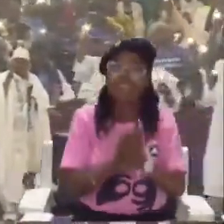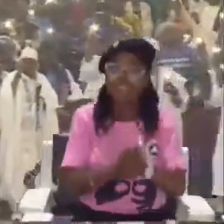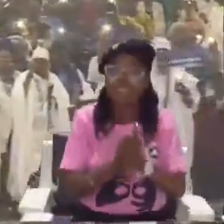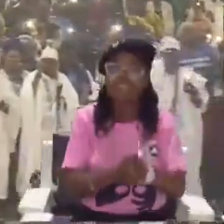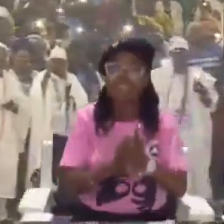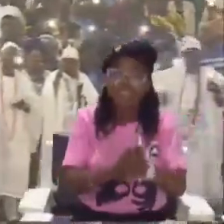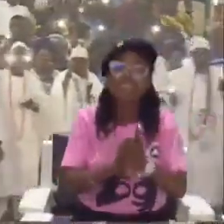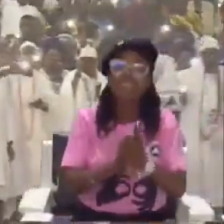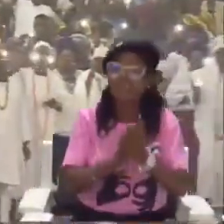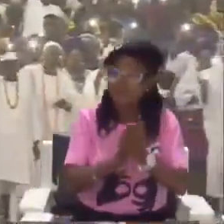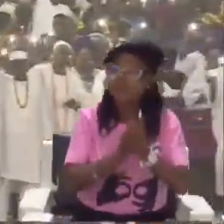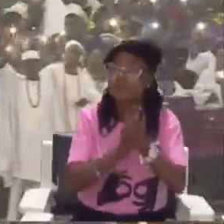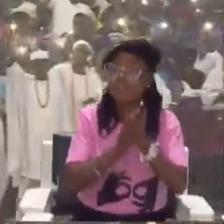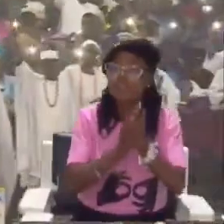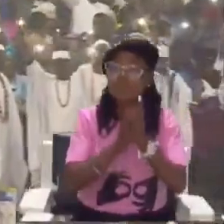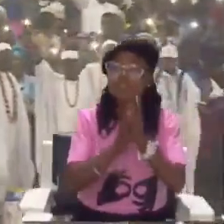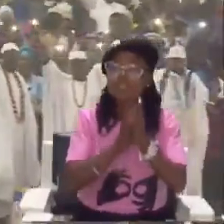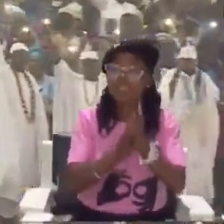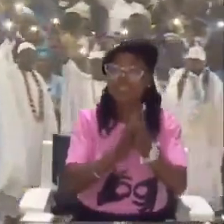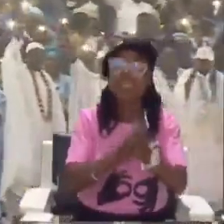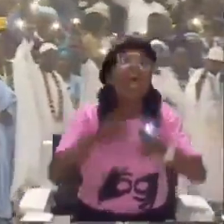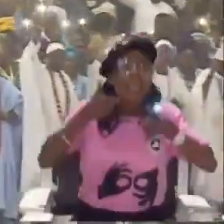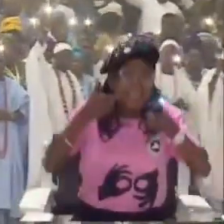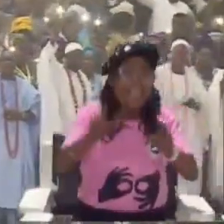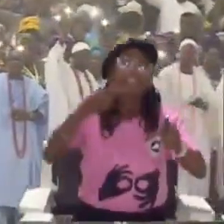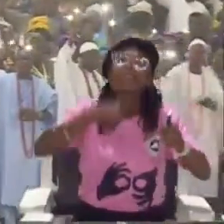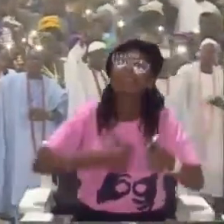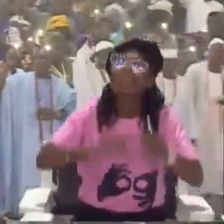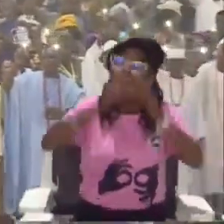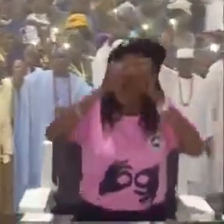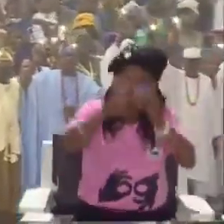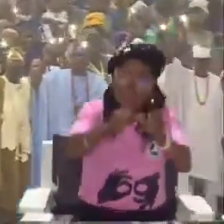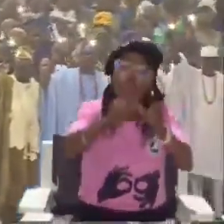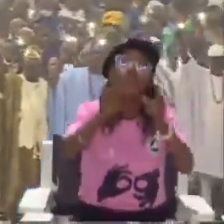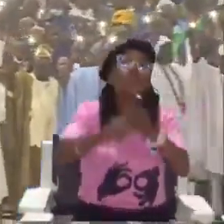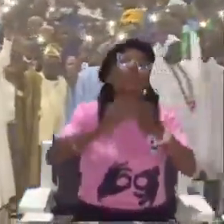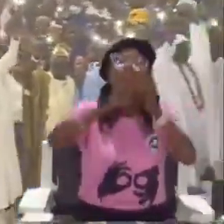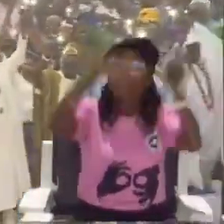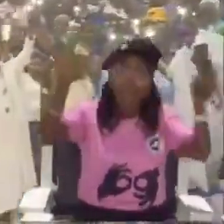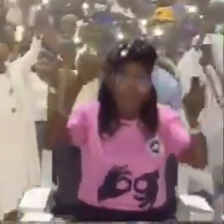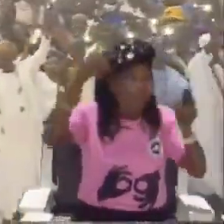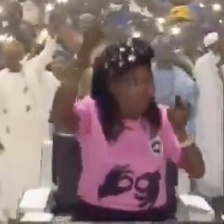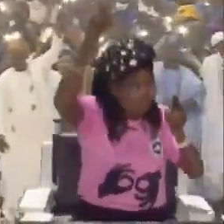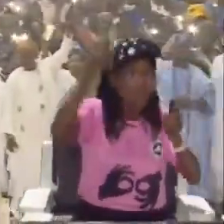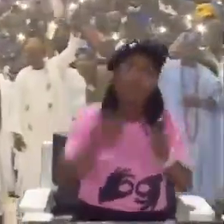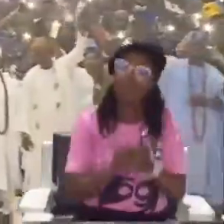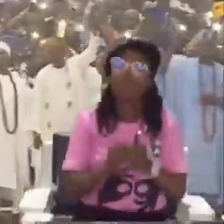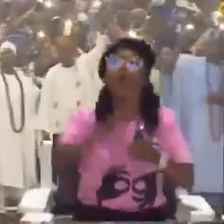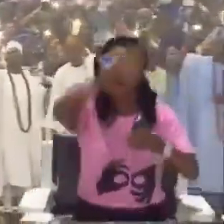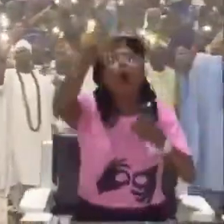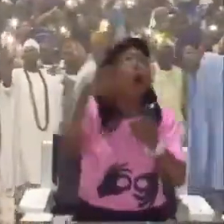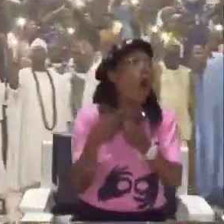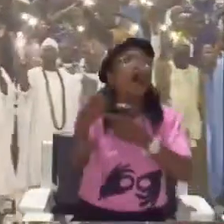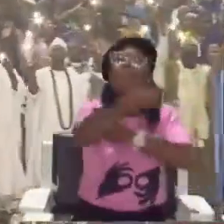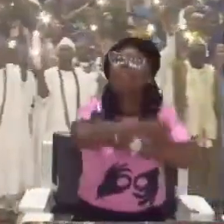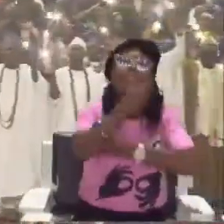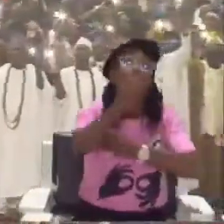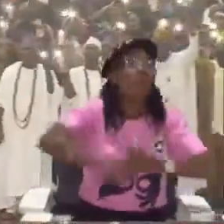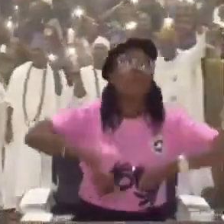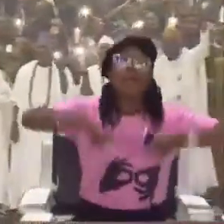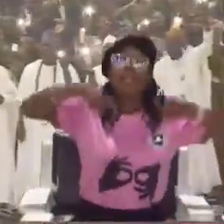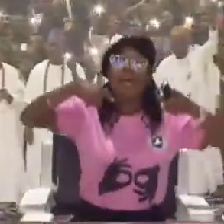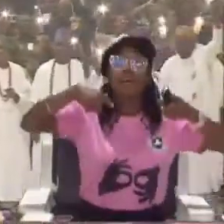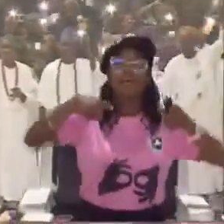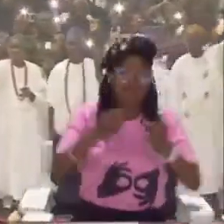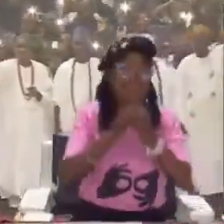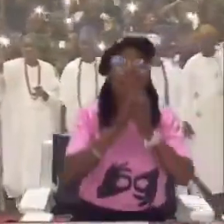you. Let me shine for you. All the days of my